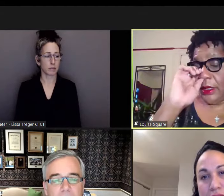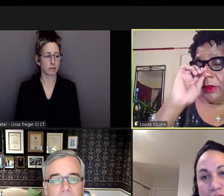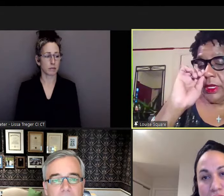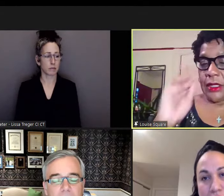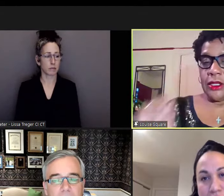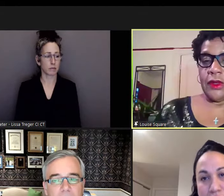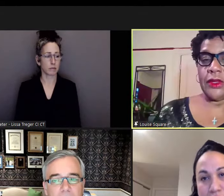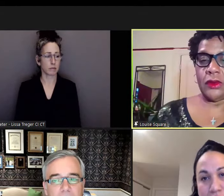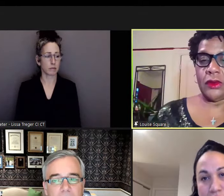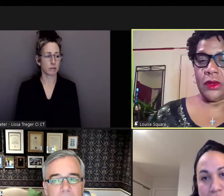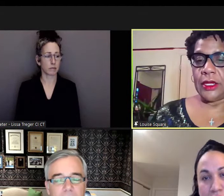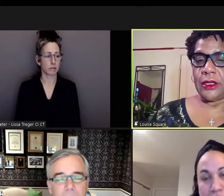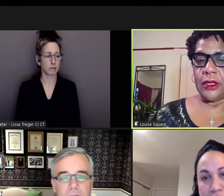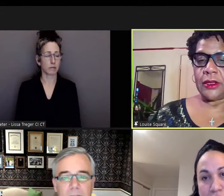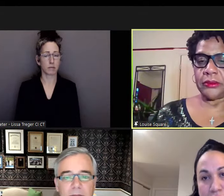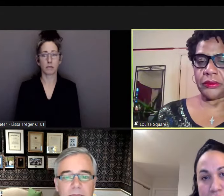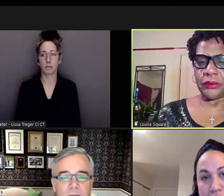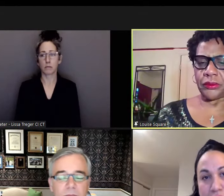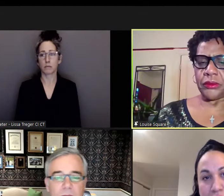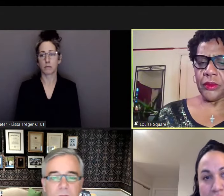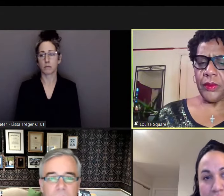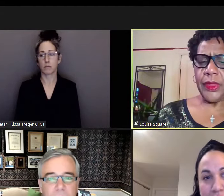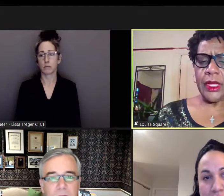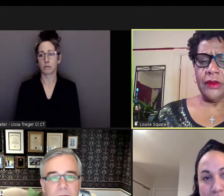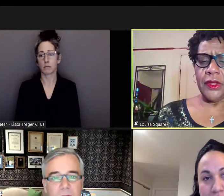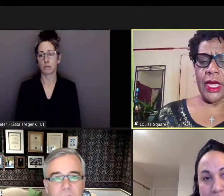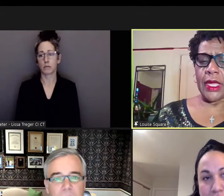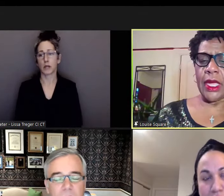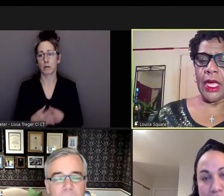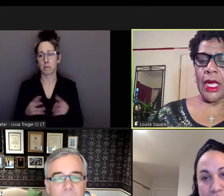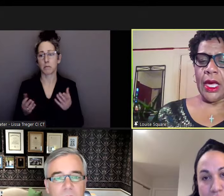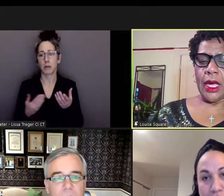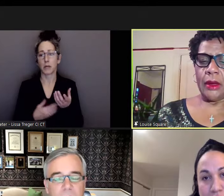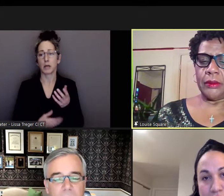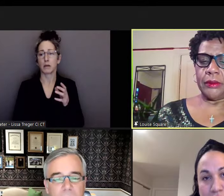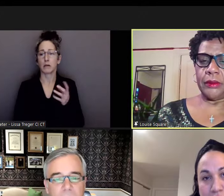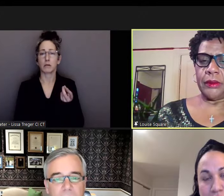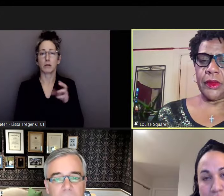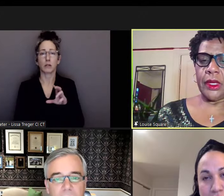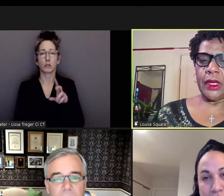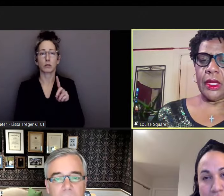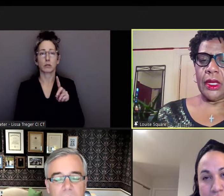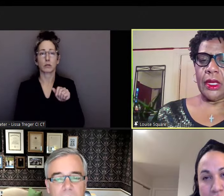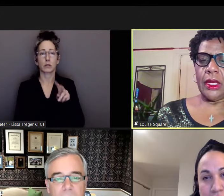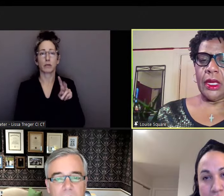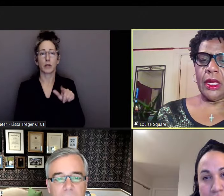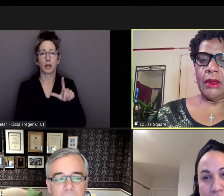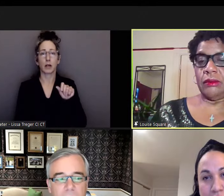Takesha and Dr. Davila, you can answer this if you like. Well,